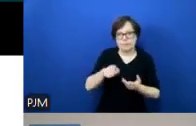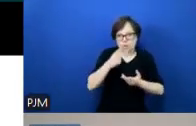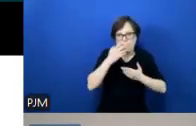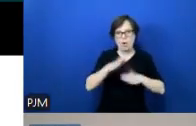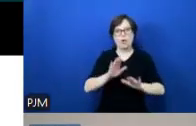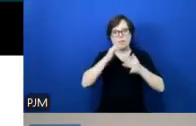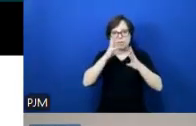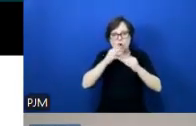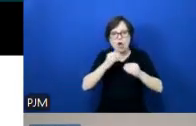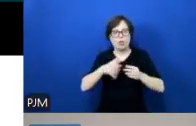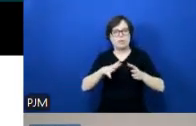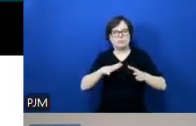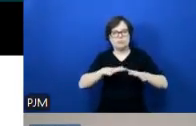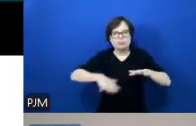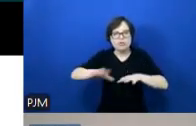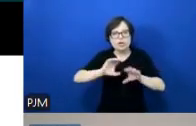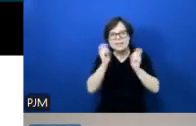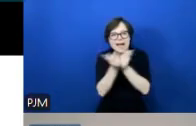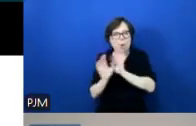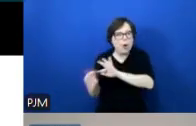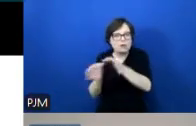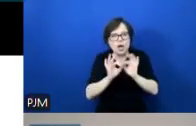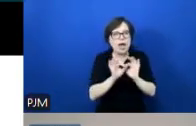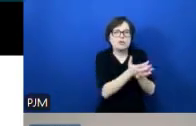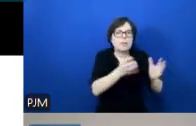is permanently updated a few times an hour,